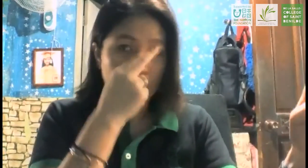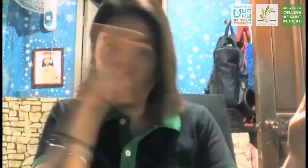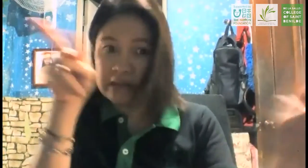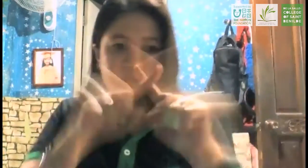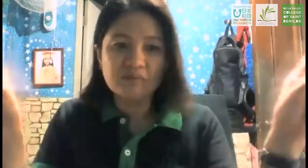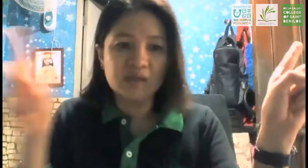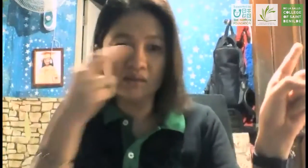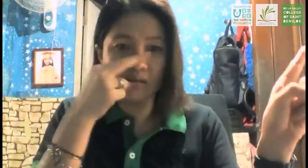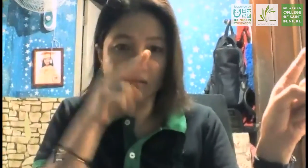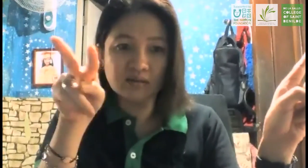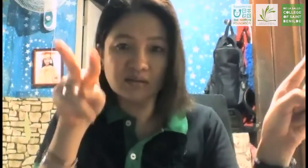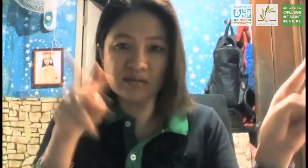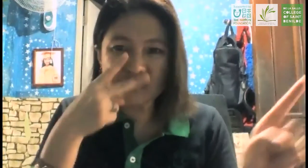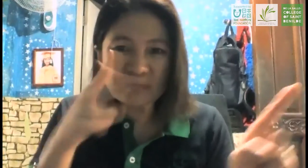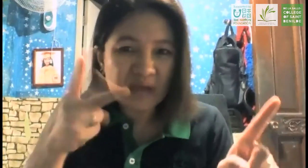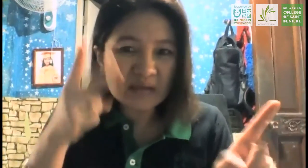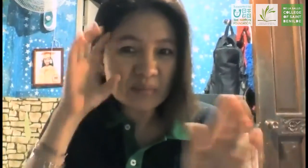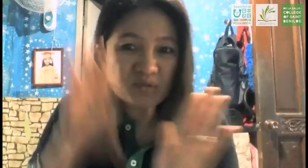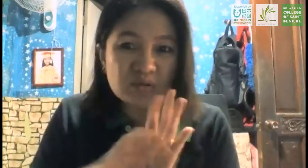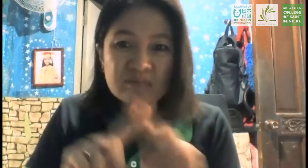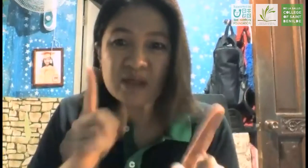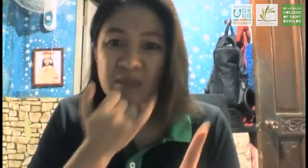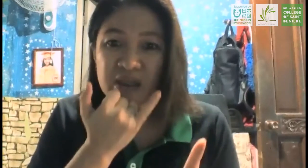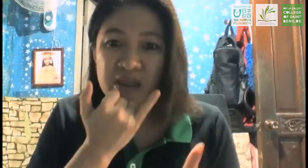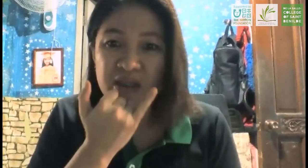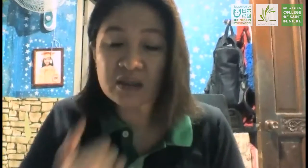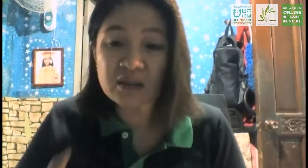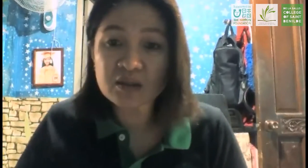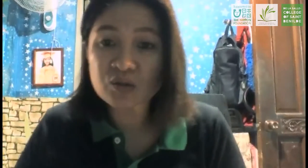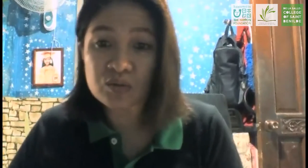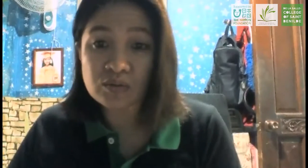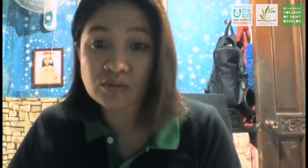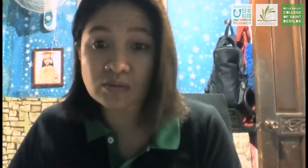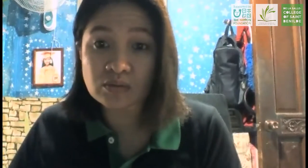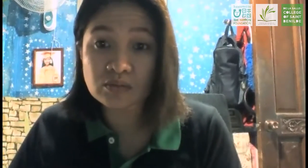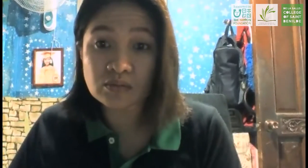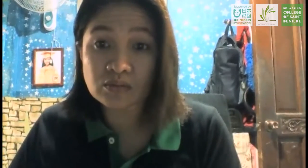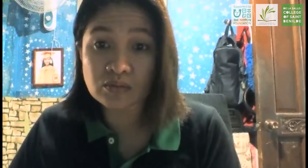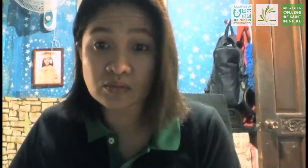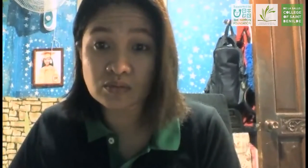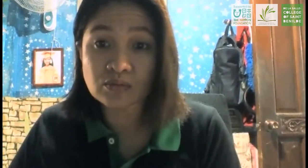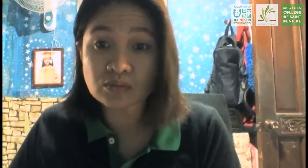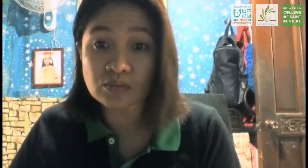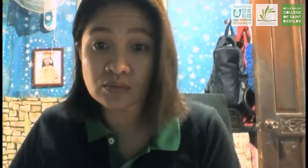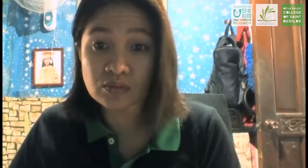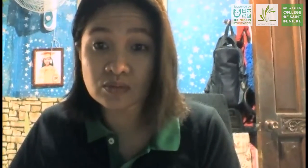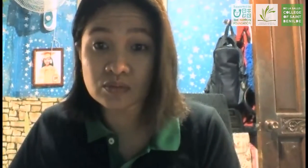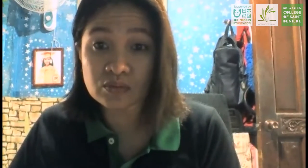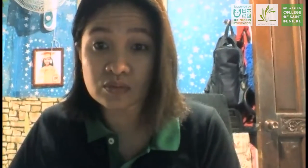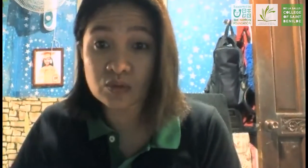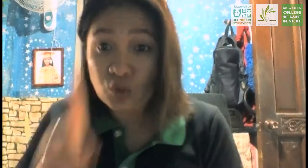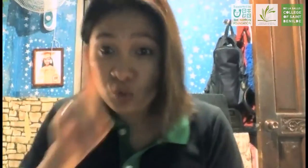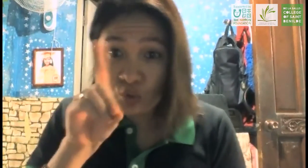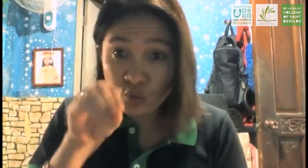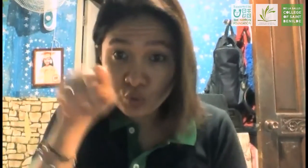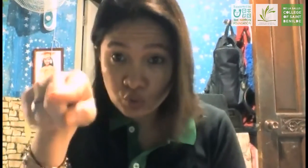it was just one person. So there was no switch in body to indicate that there was